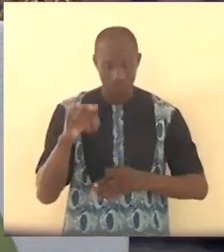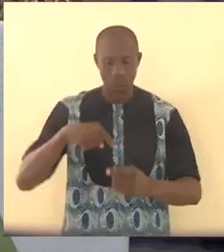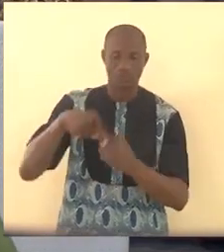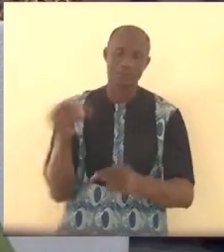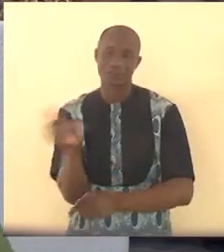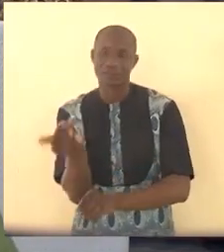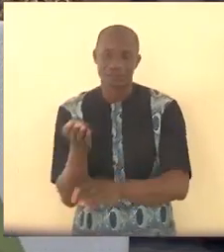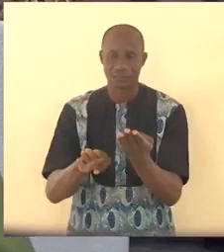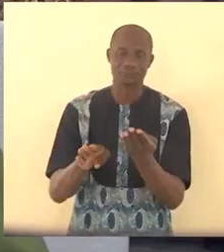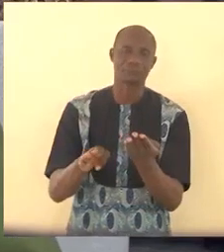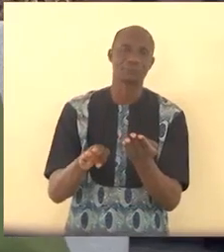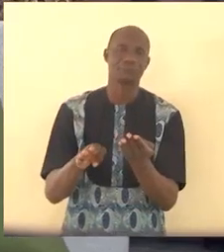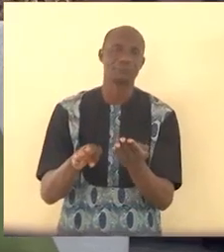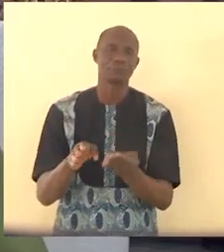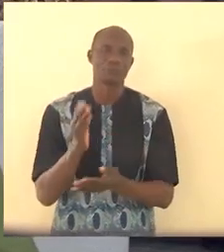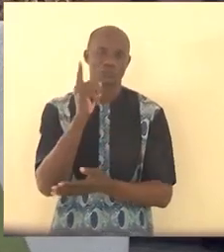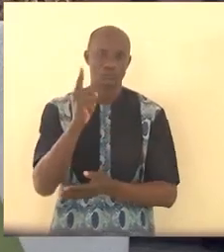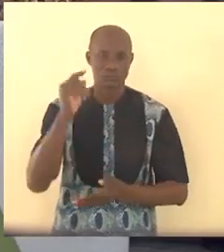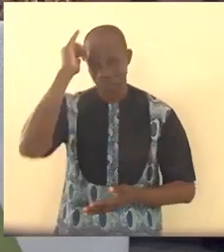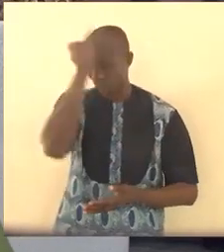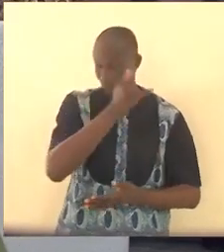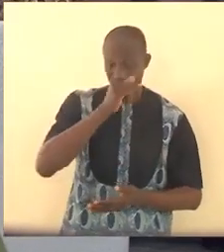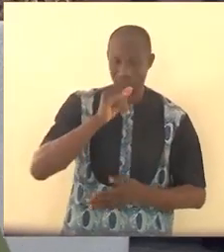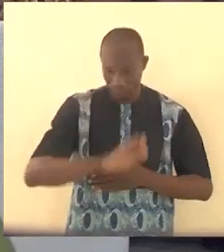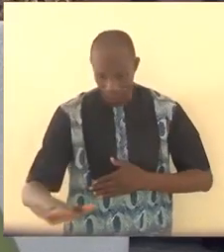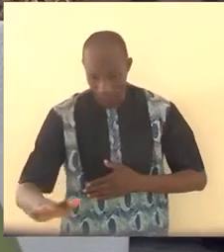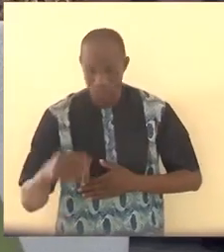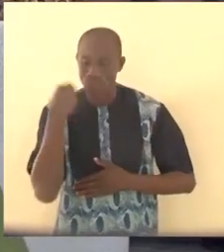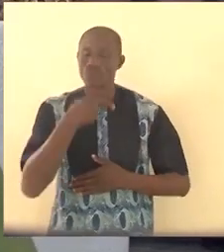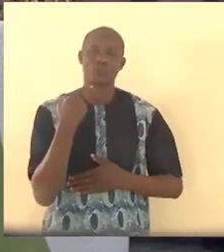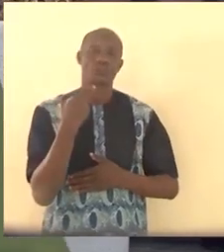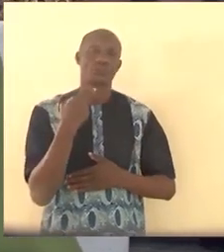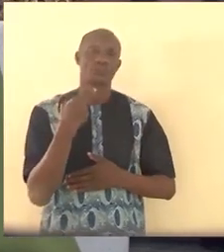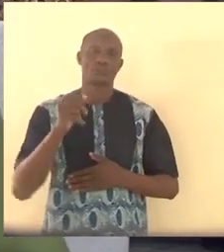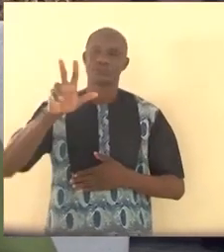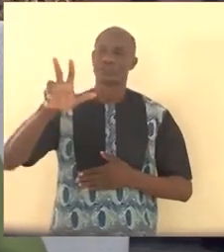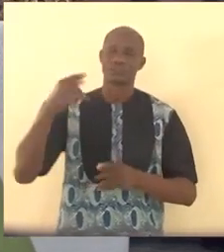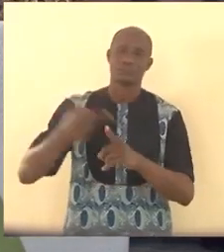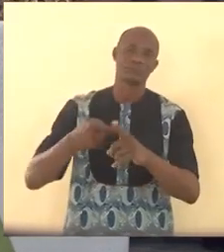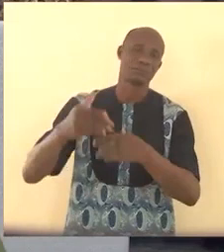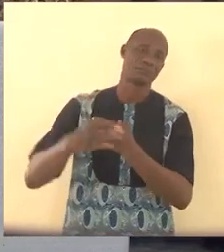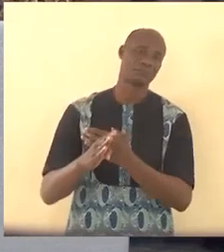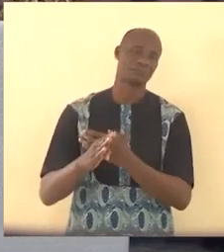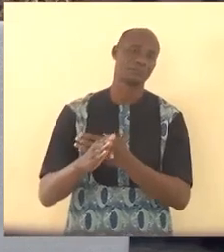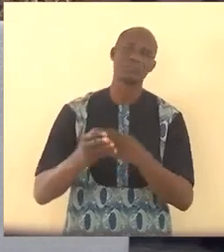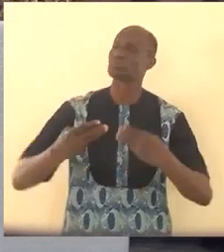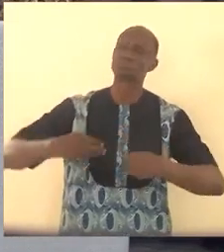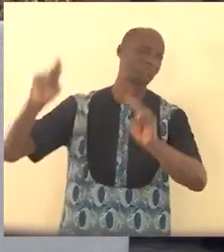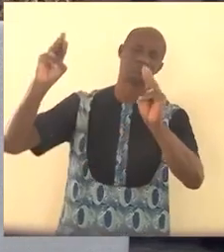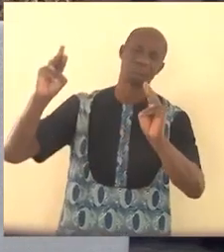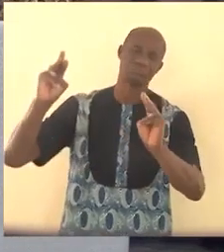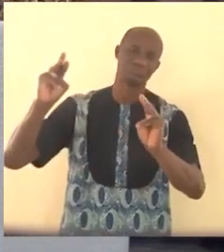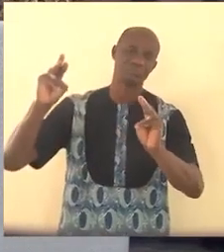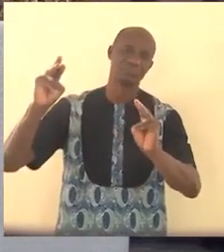when they die. They can have one idiot child who, 3 months after, he has auctioned